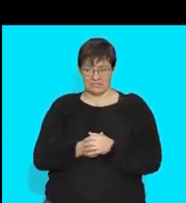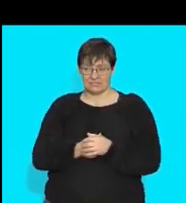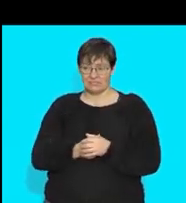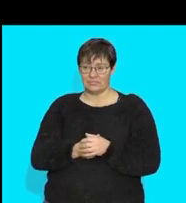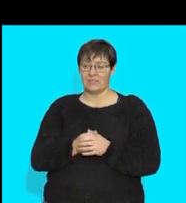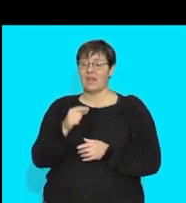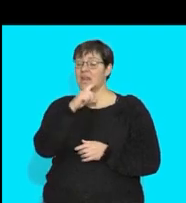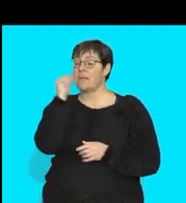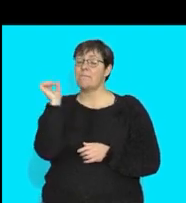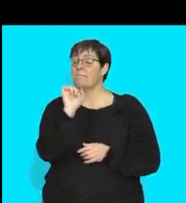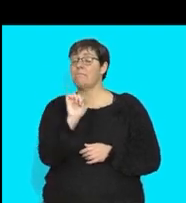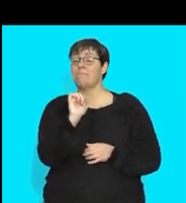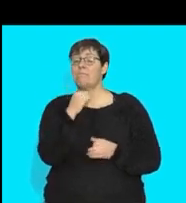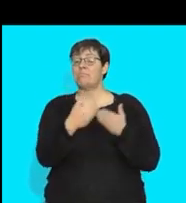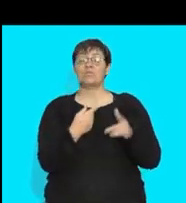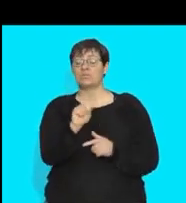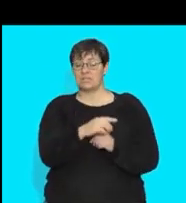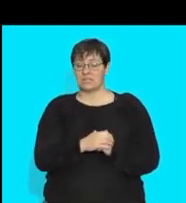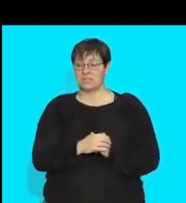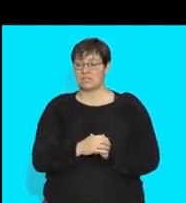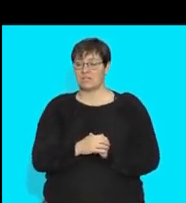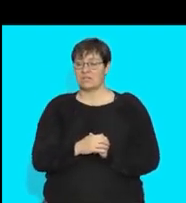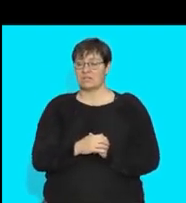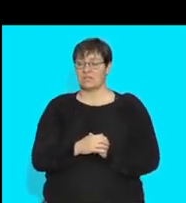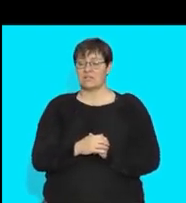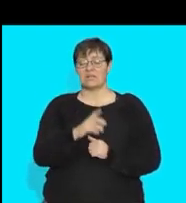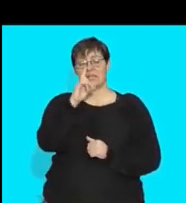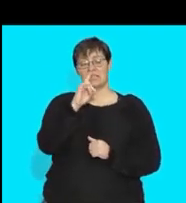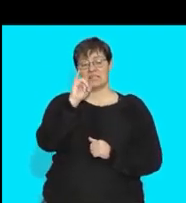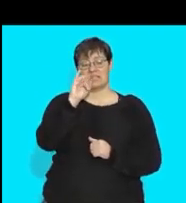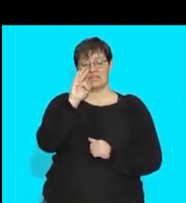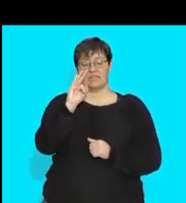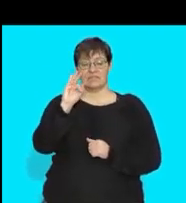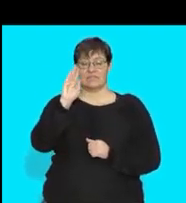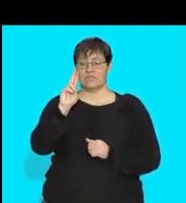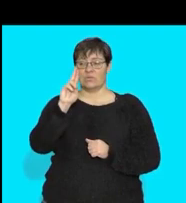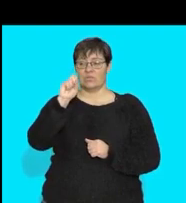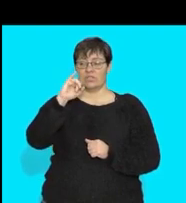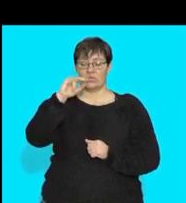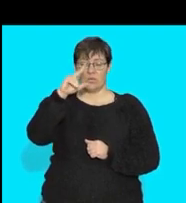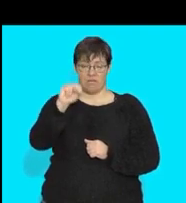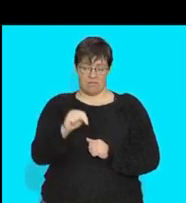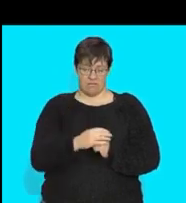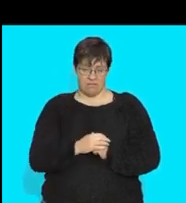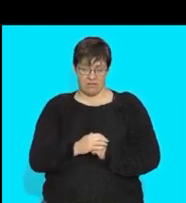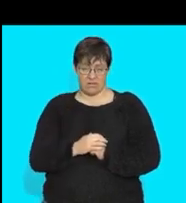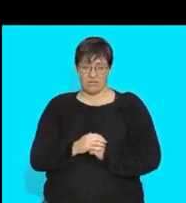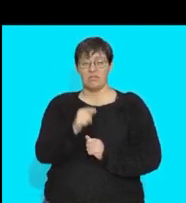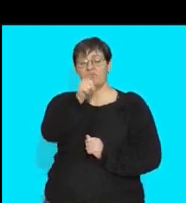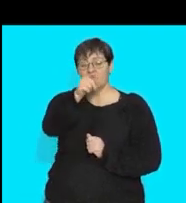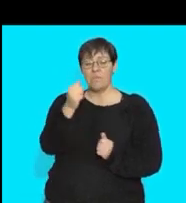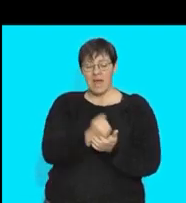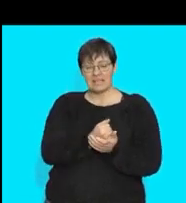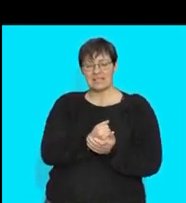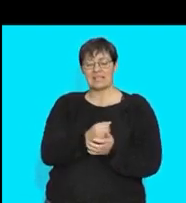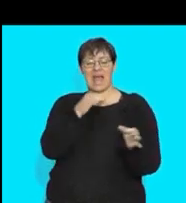And that process, if you have a look at over there, is diffusion. And because it is diffusion, you need